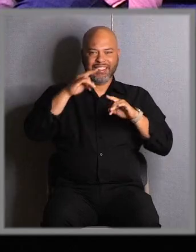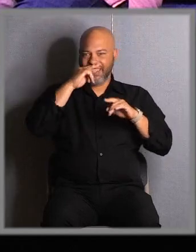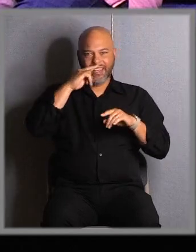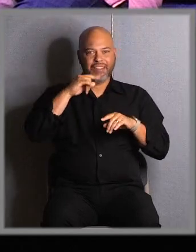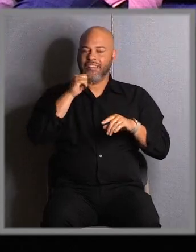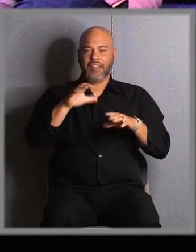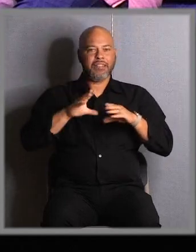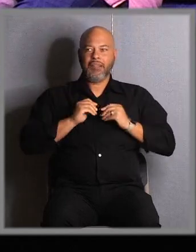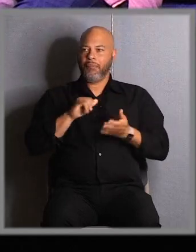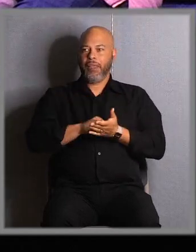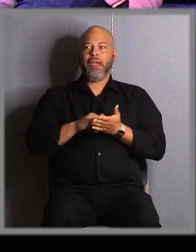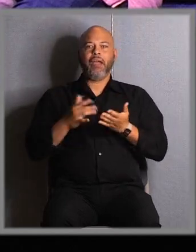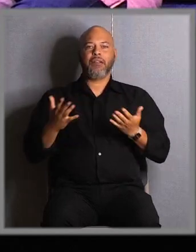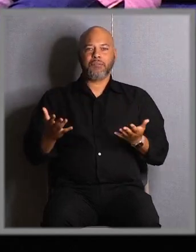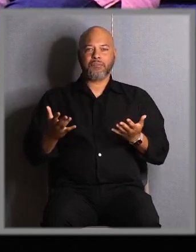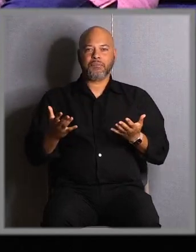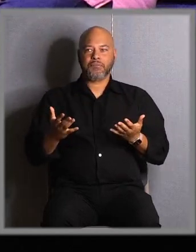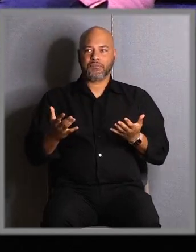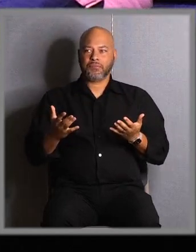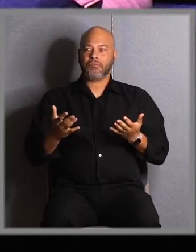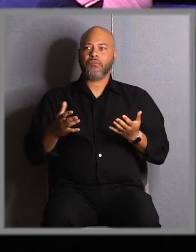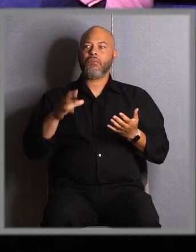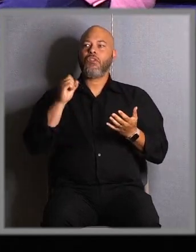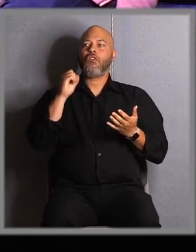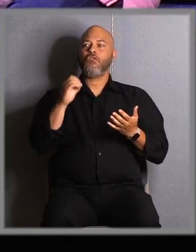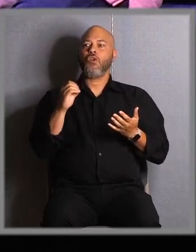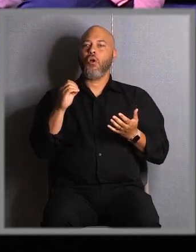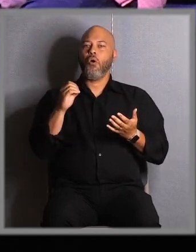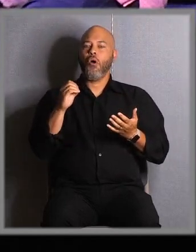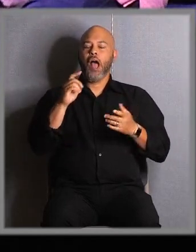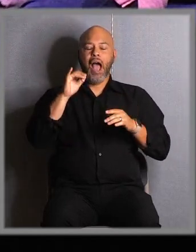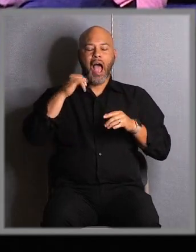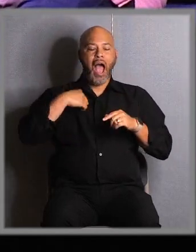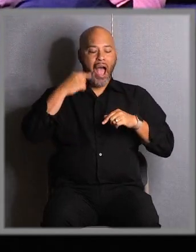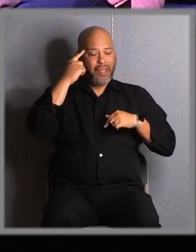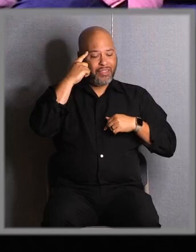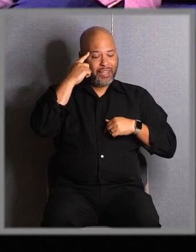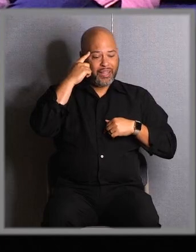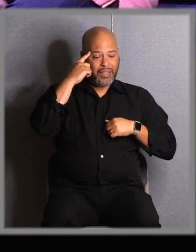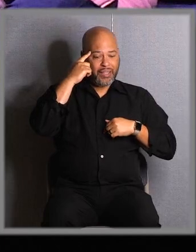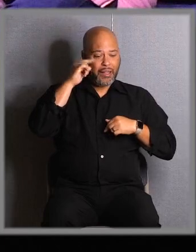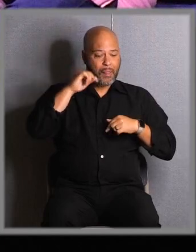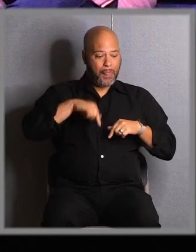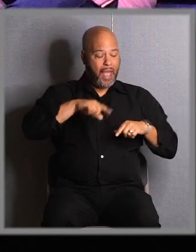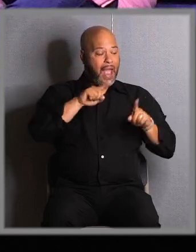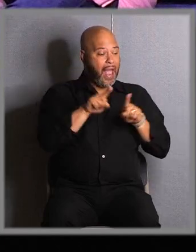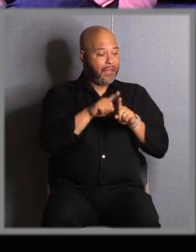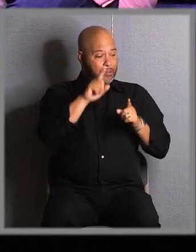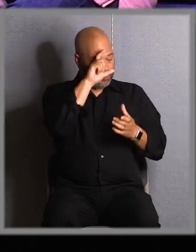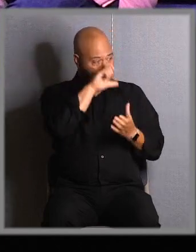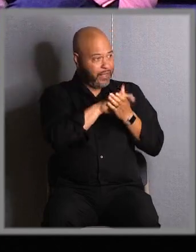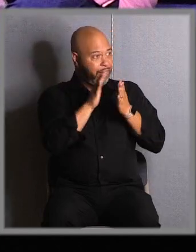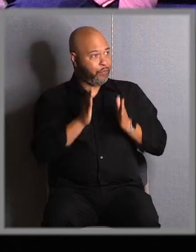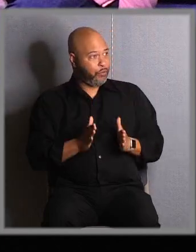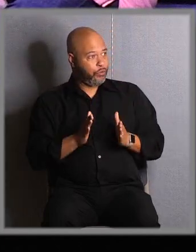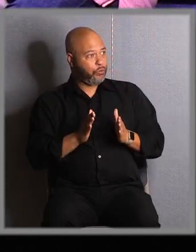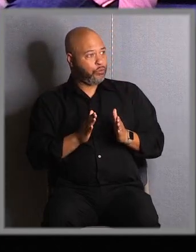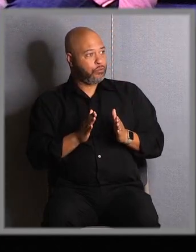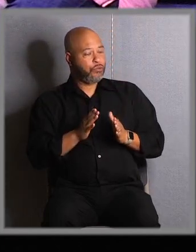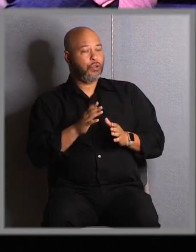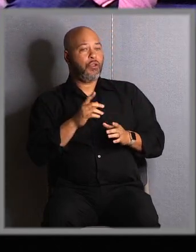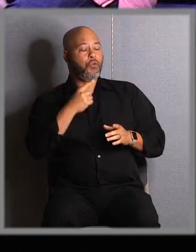that. But I think that's where the believers come in too. And that's where we